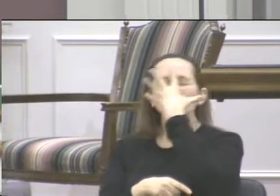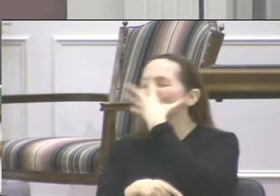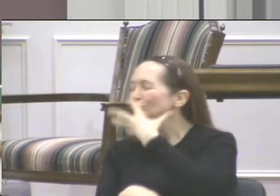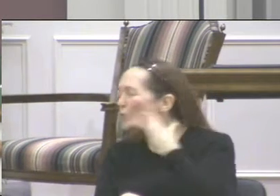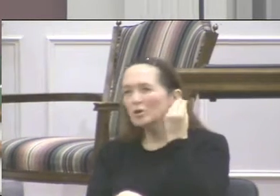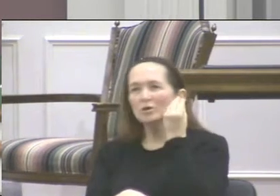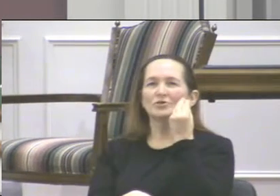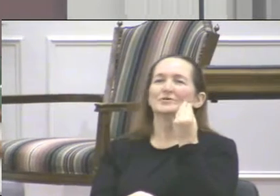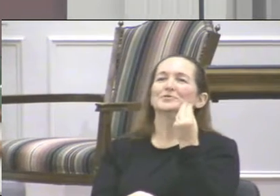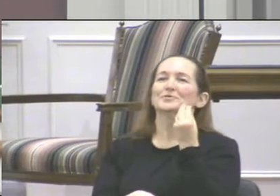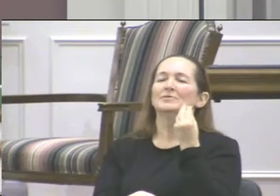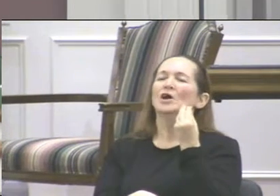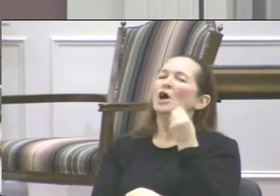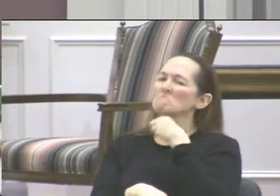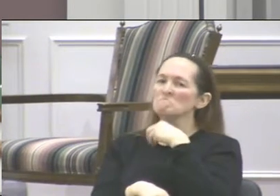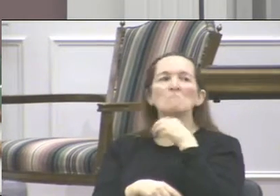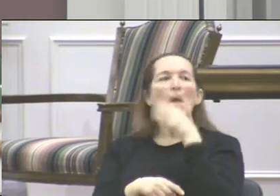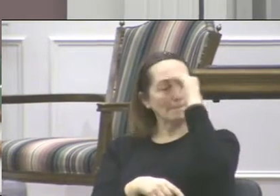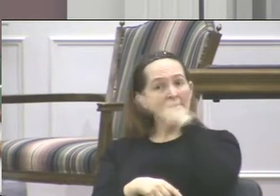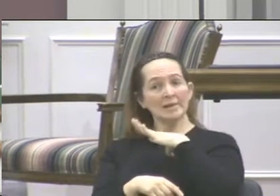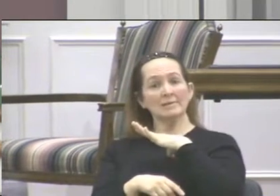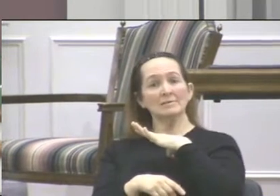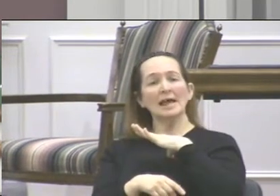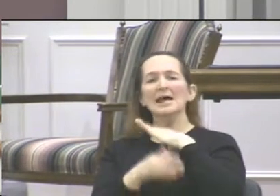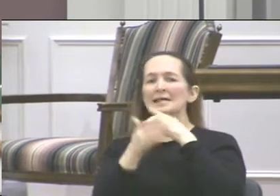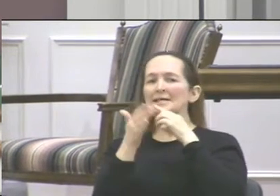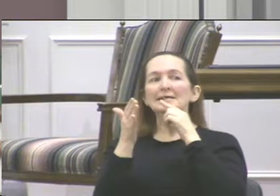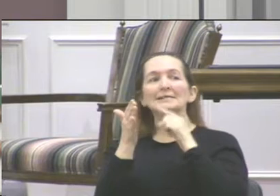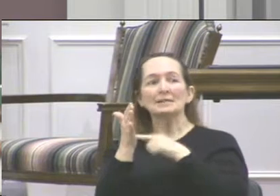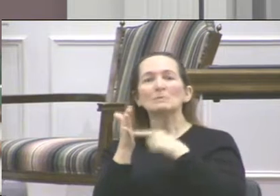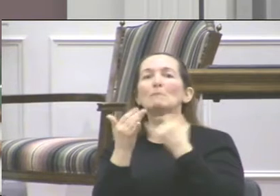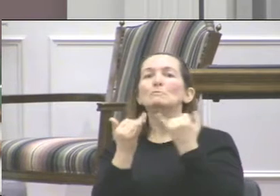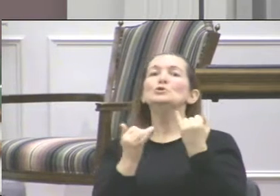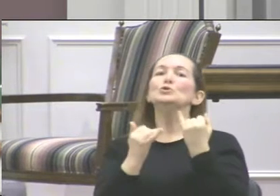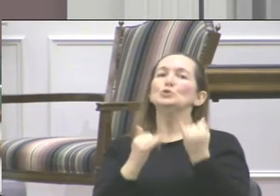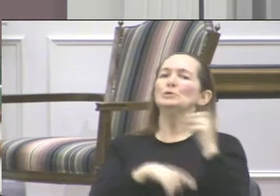go ahead sometime today and do that. Look at your wife and say,